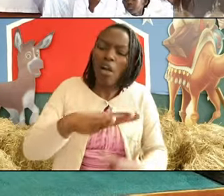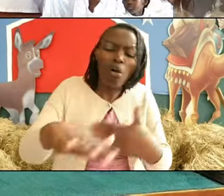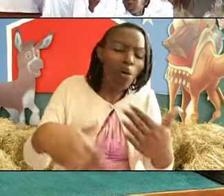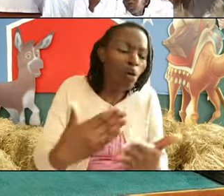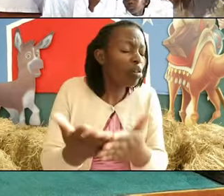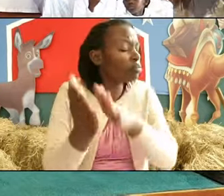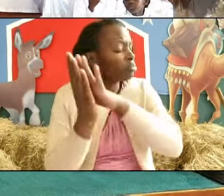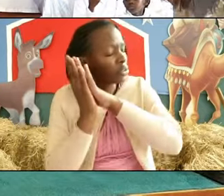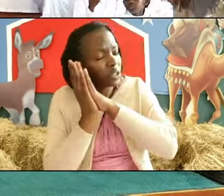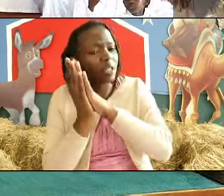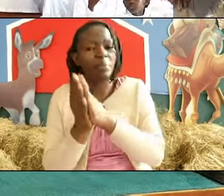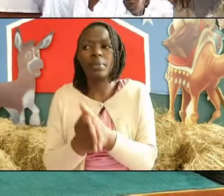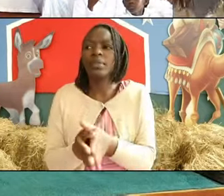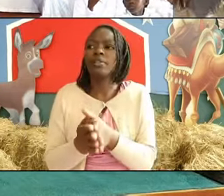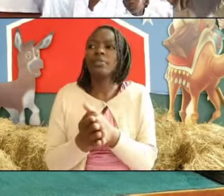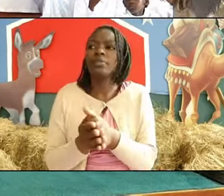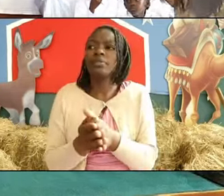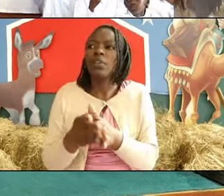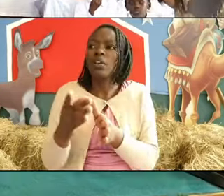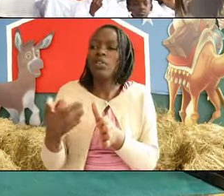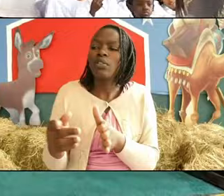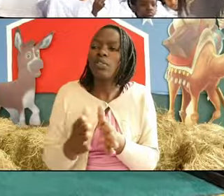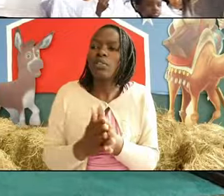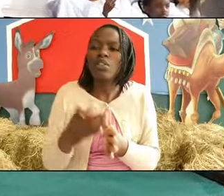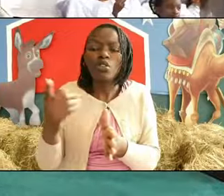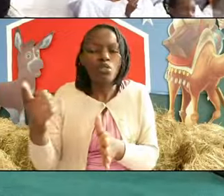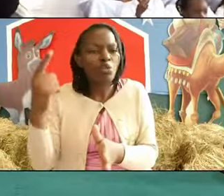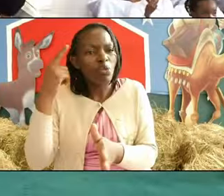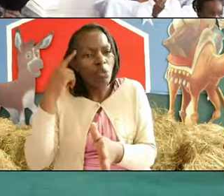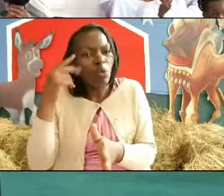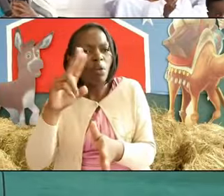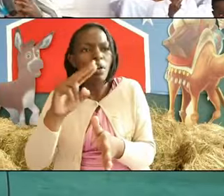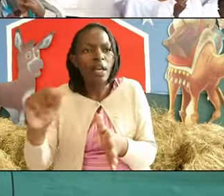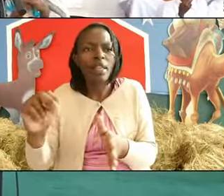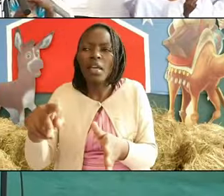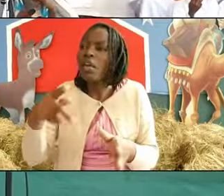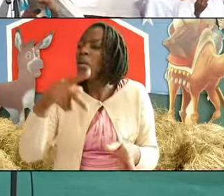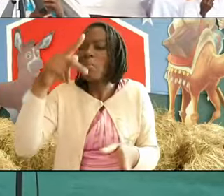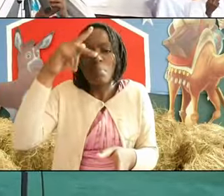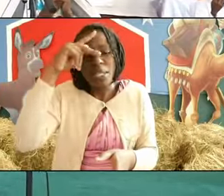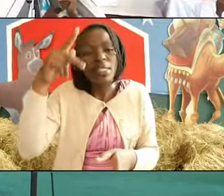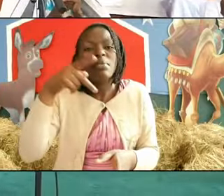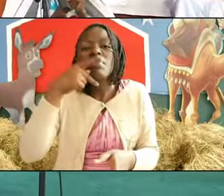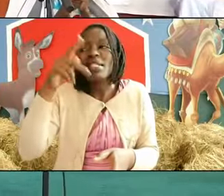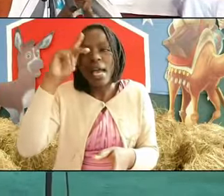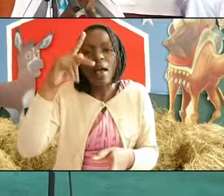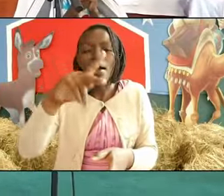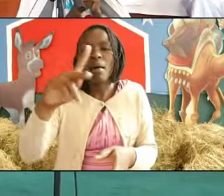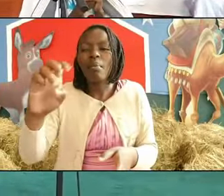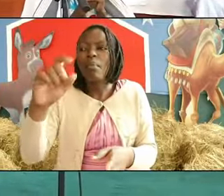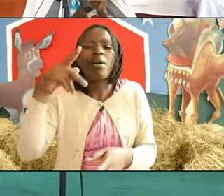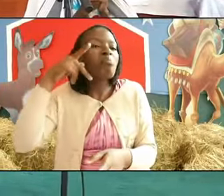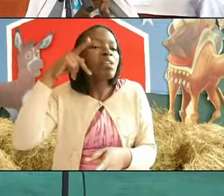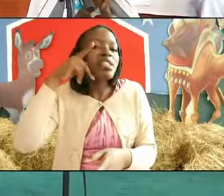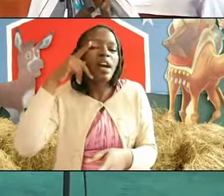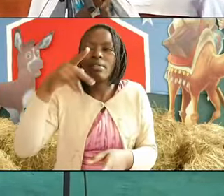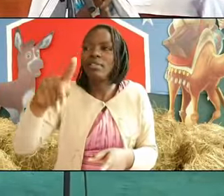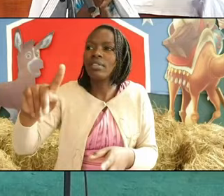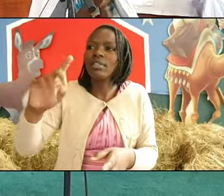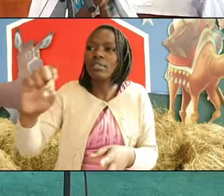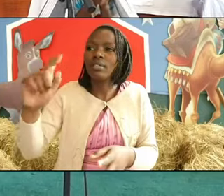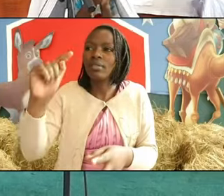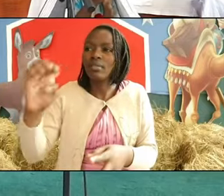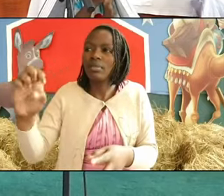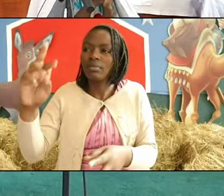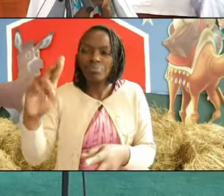sleepy. You see, you do know what's coming. Peter, over there, that one. Today, when the soldiers